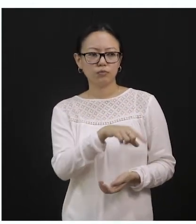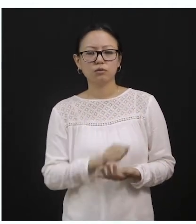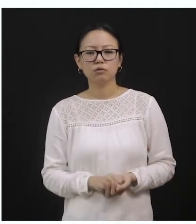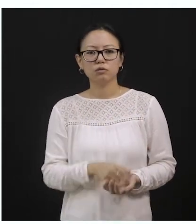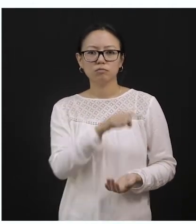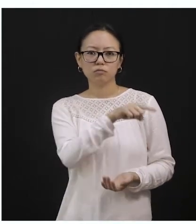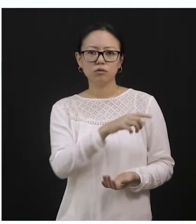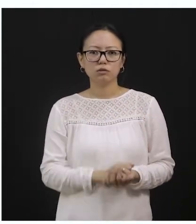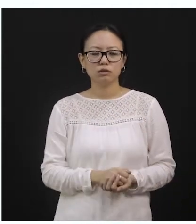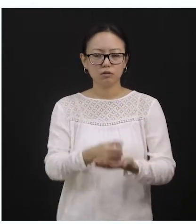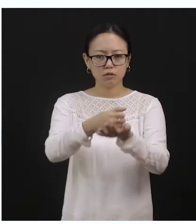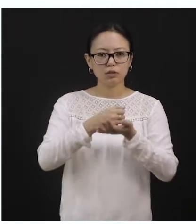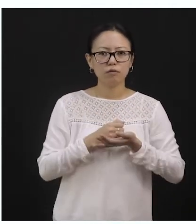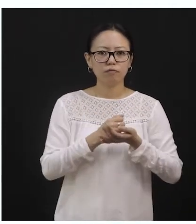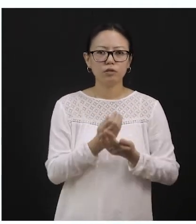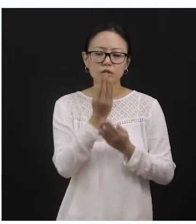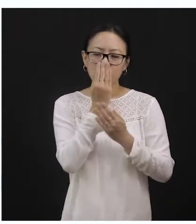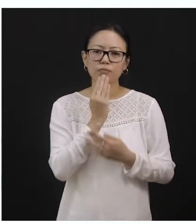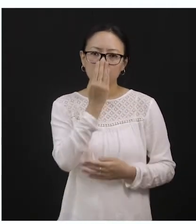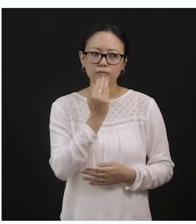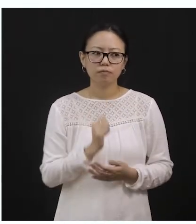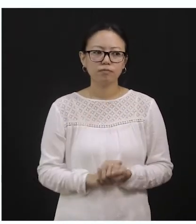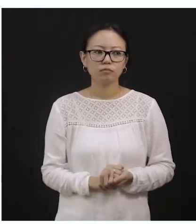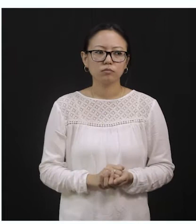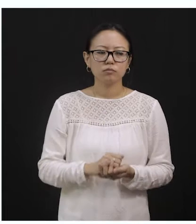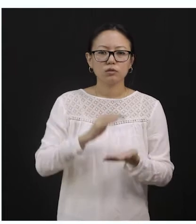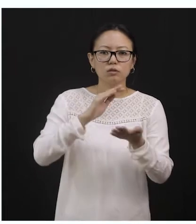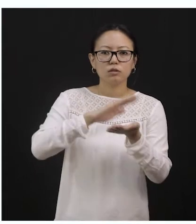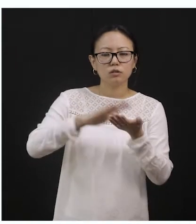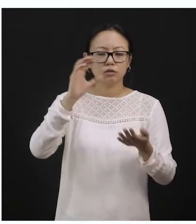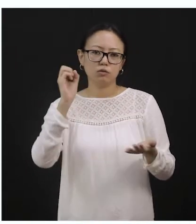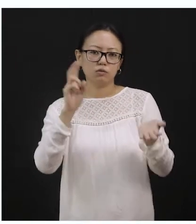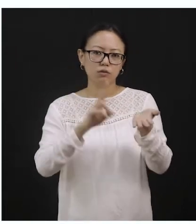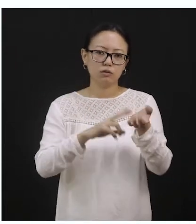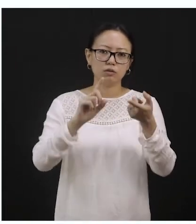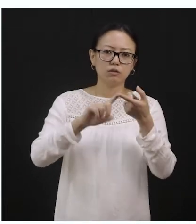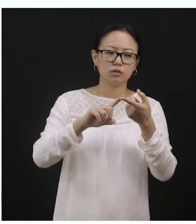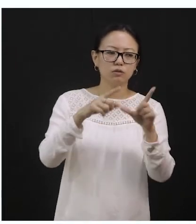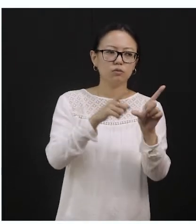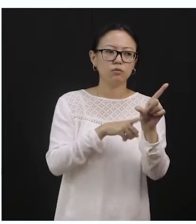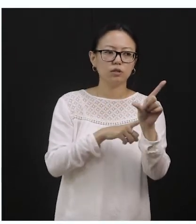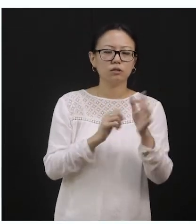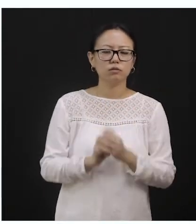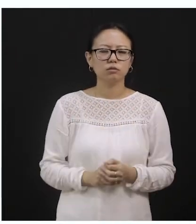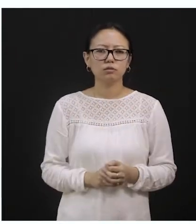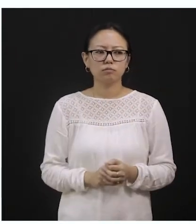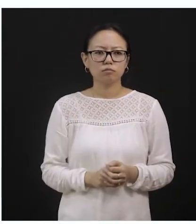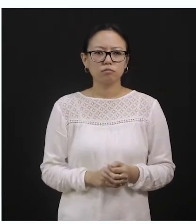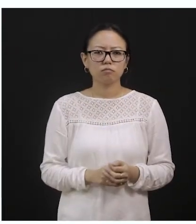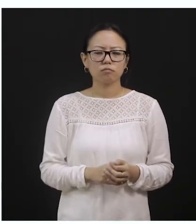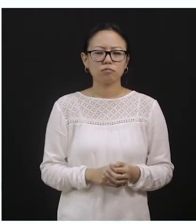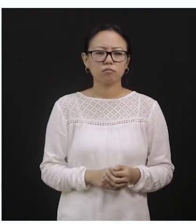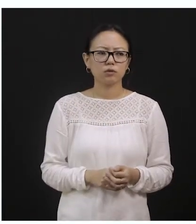a honeycomb. They used to make a honeycomb, and what do we do with the honeycomb? We used to squeeze the